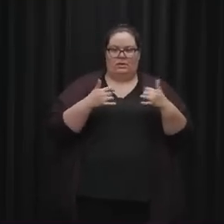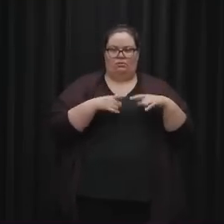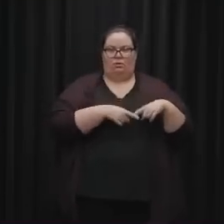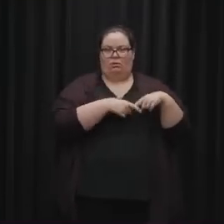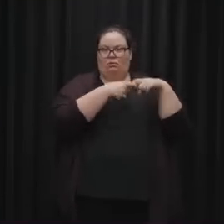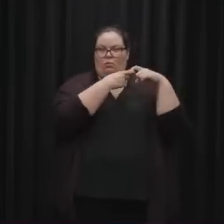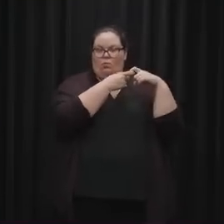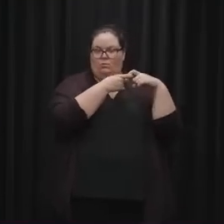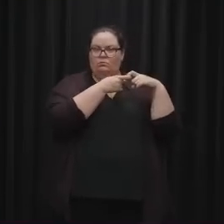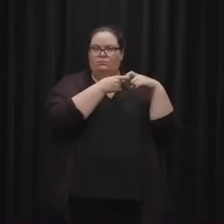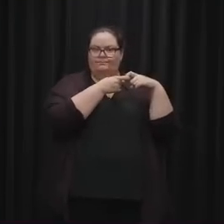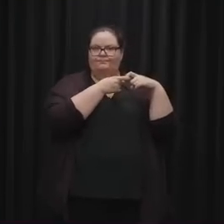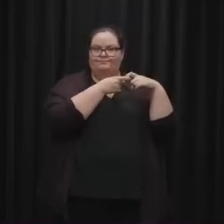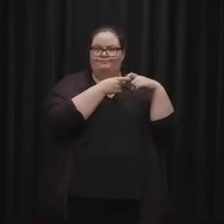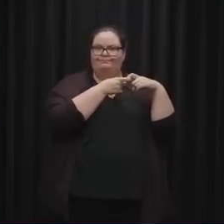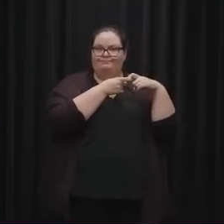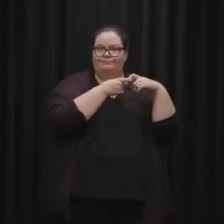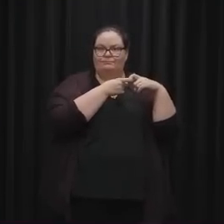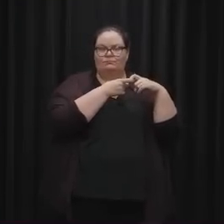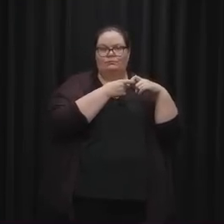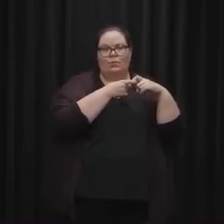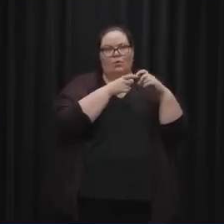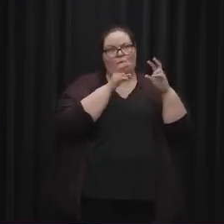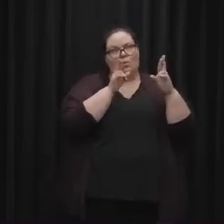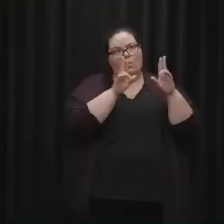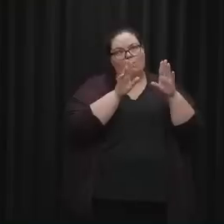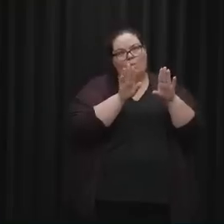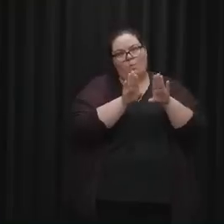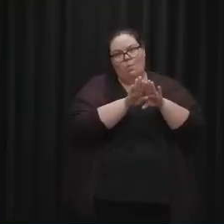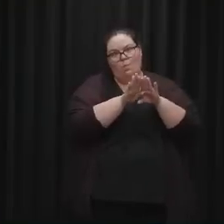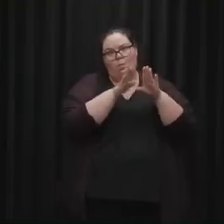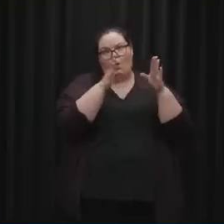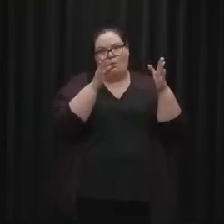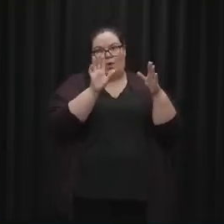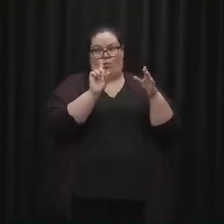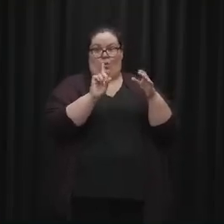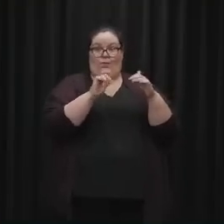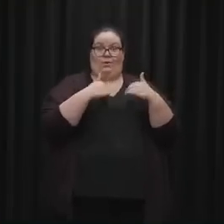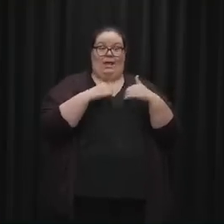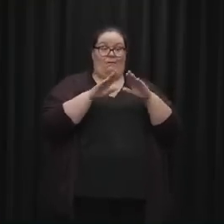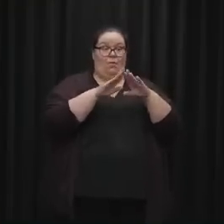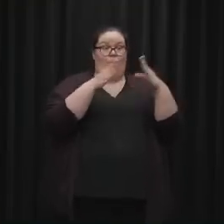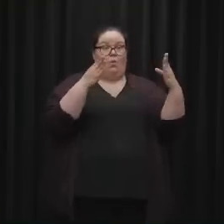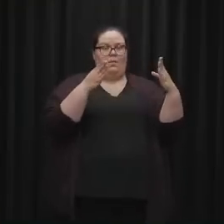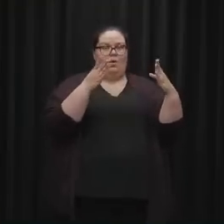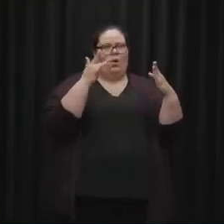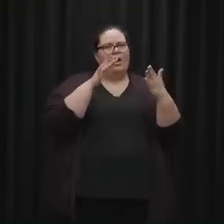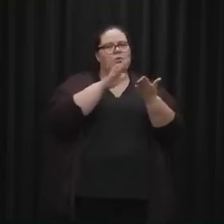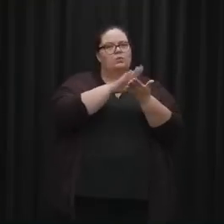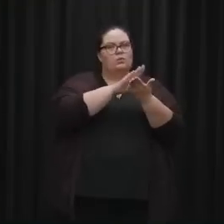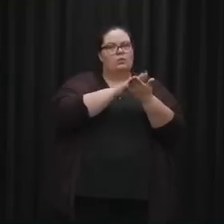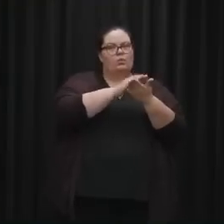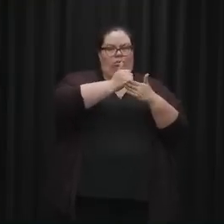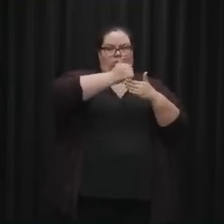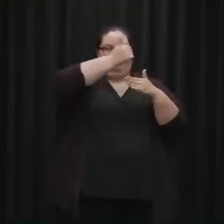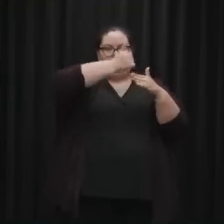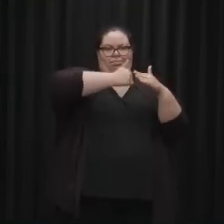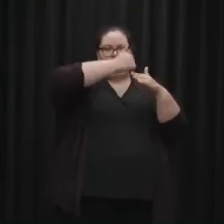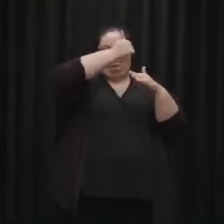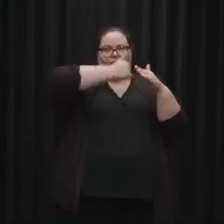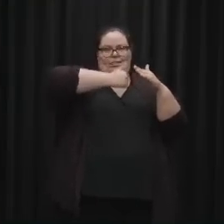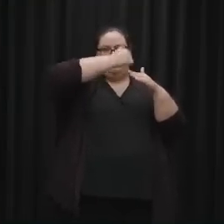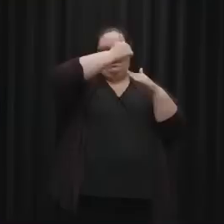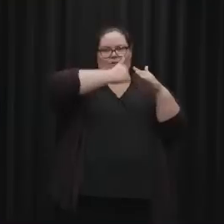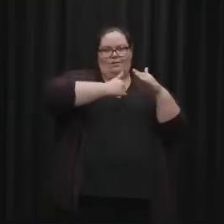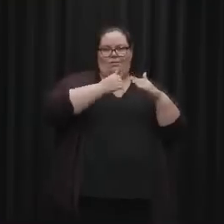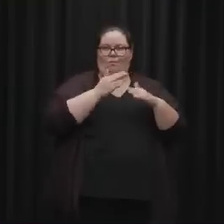hold. We hope that we'll be able to keep open the portion that's still there, because we have school kids as well,